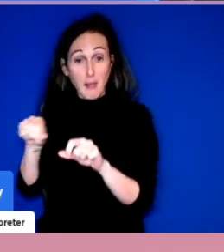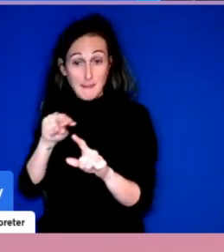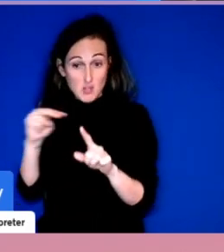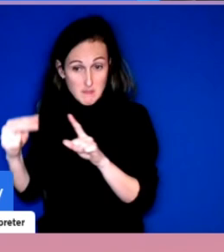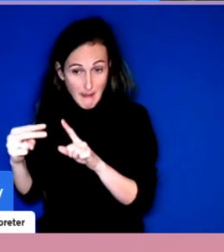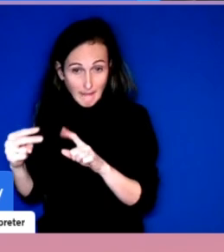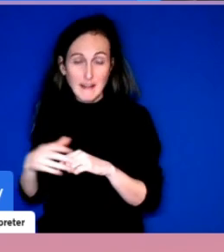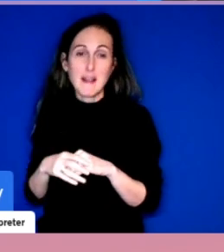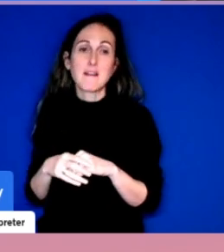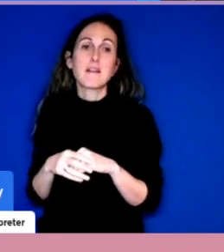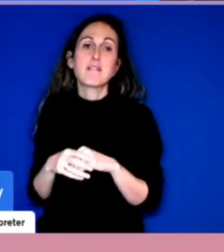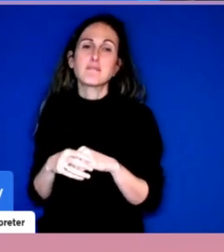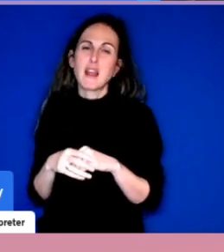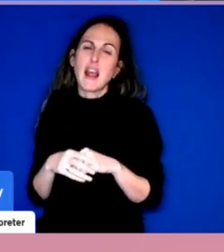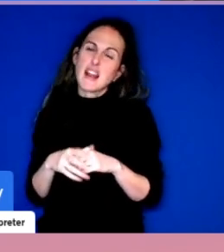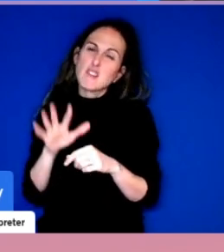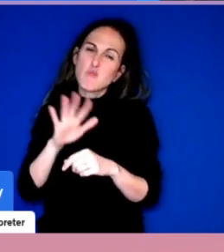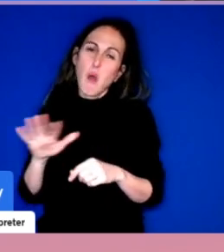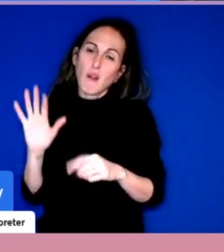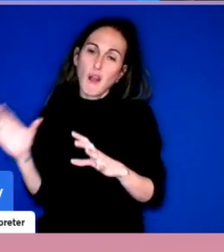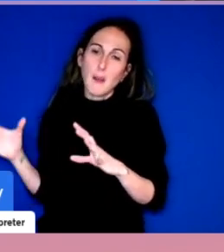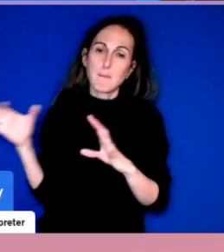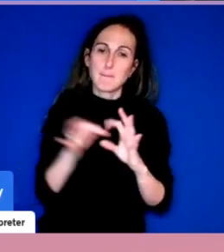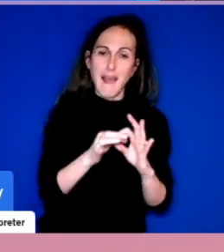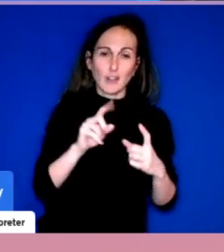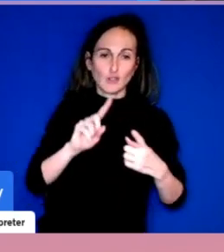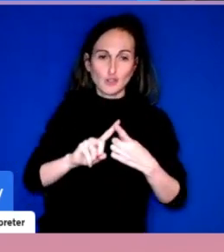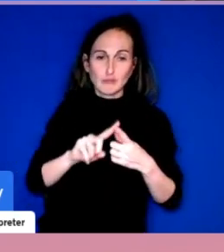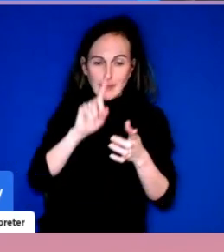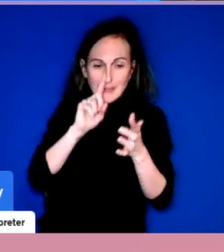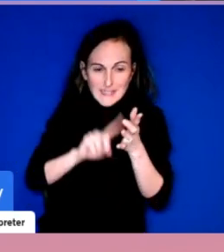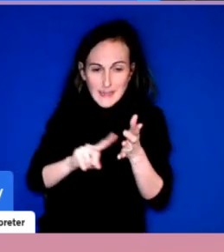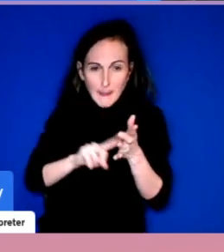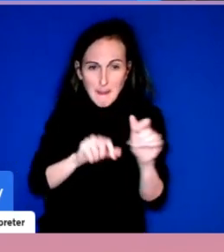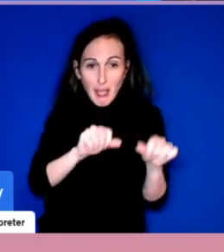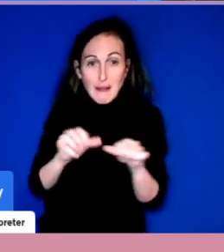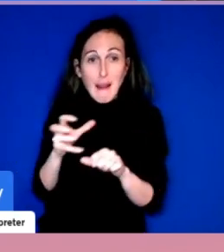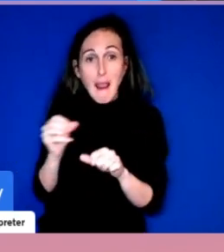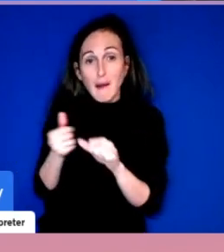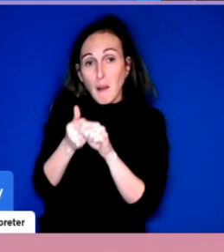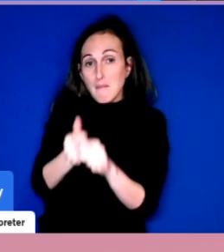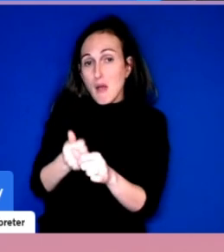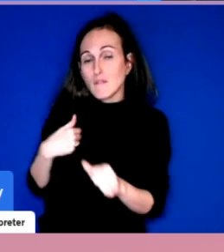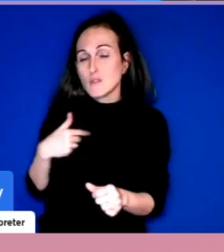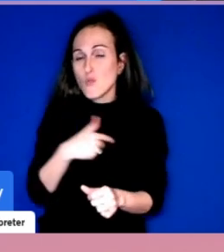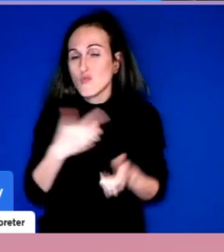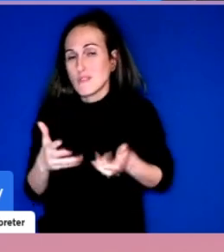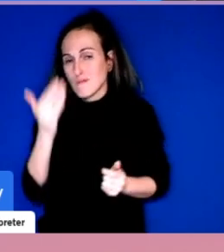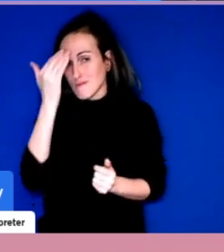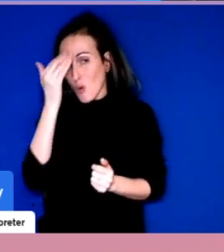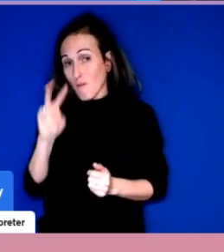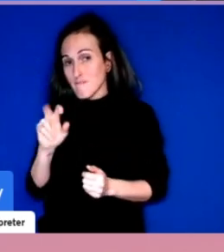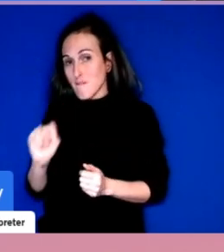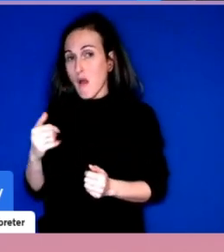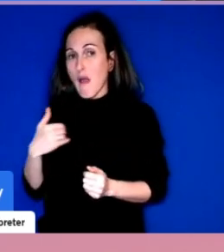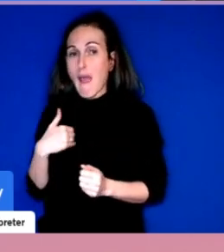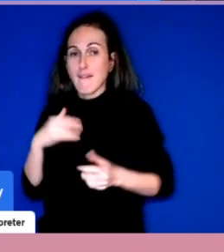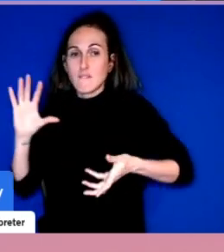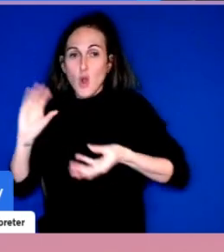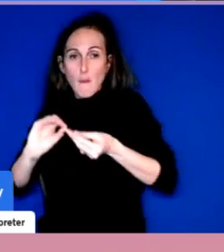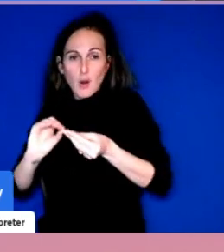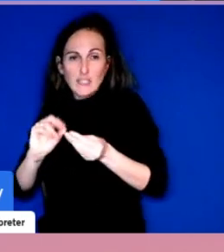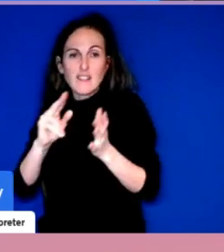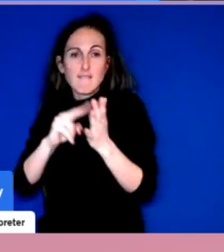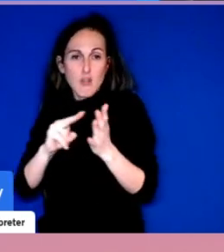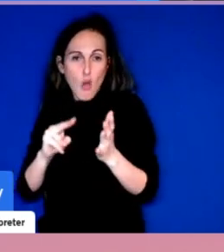and it's around tying it back to that detectability and for compliance. We know that Vault has a comprehensive logging